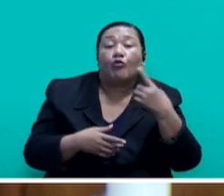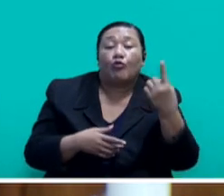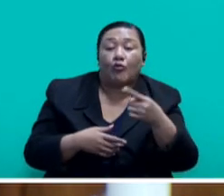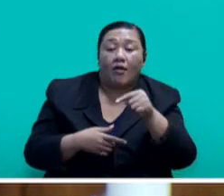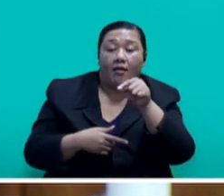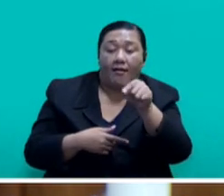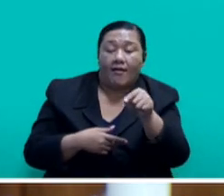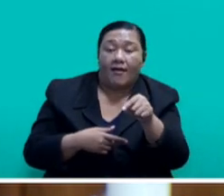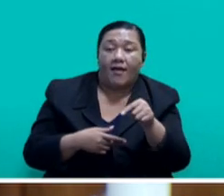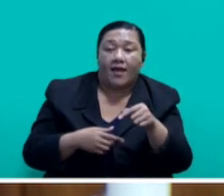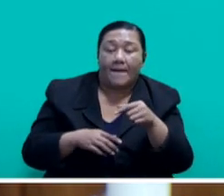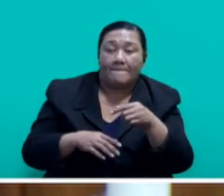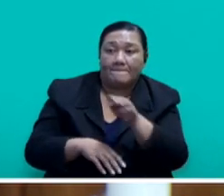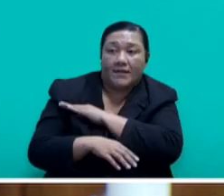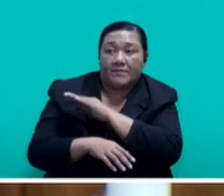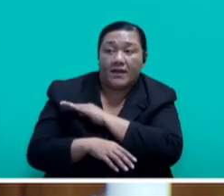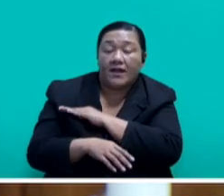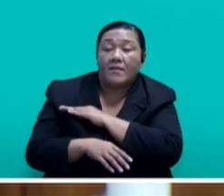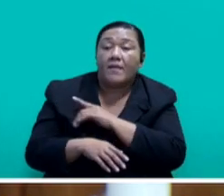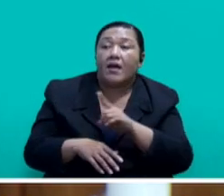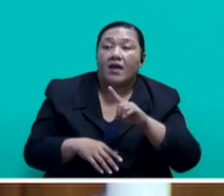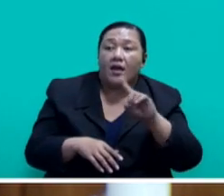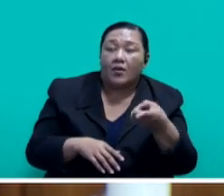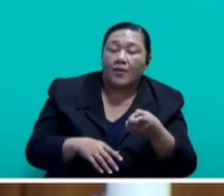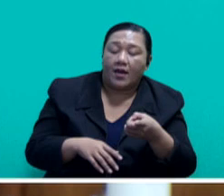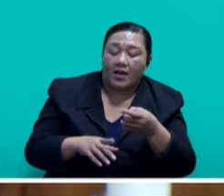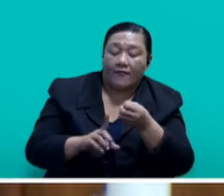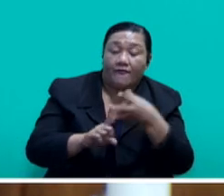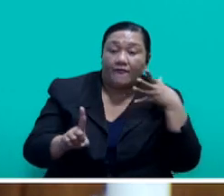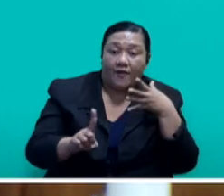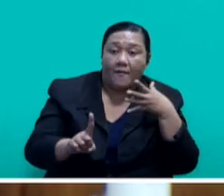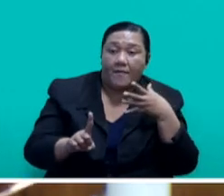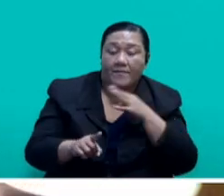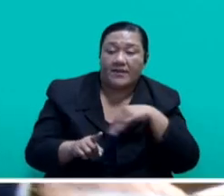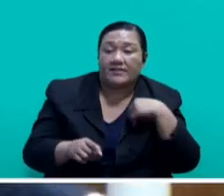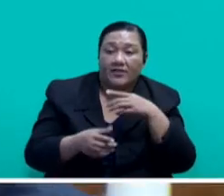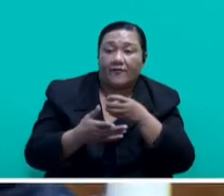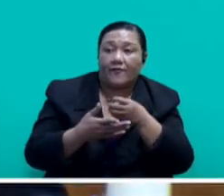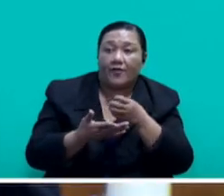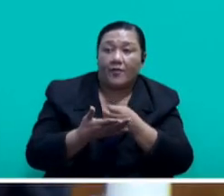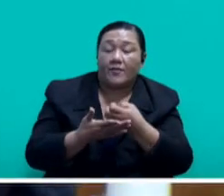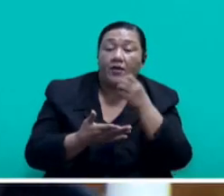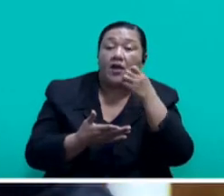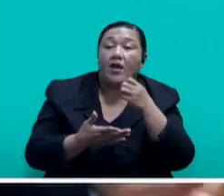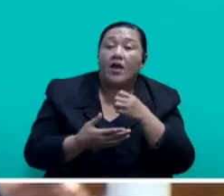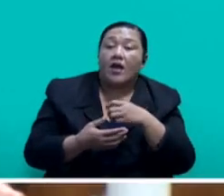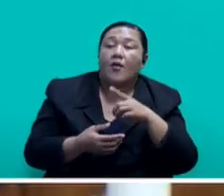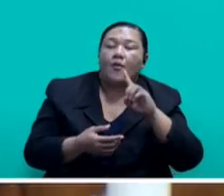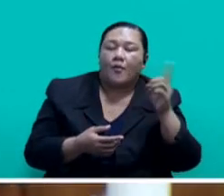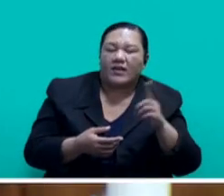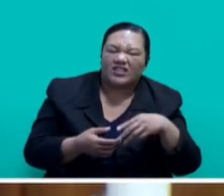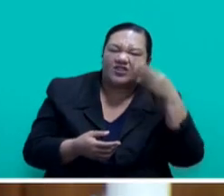was described by the former Minister for Economy himself, I believe, was only a dream.